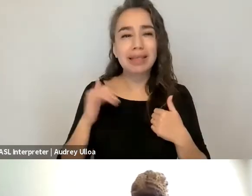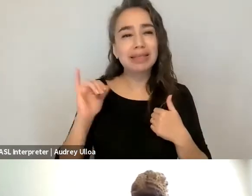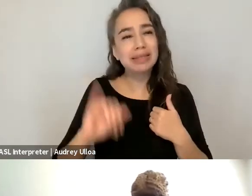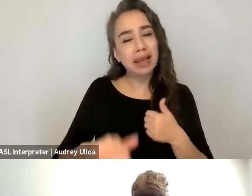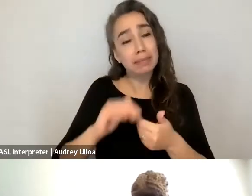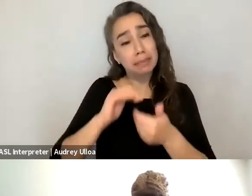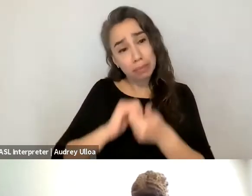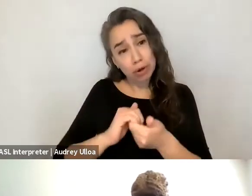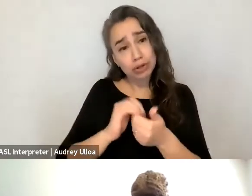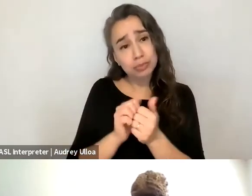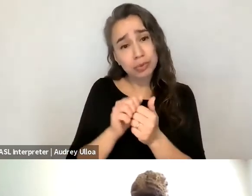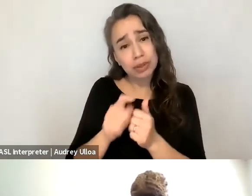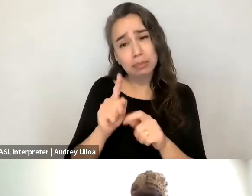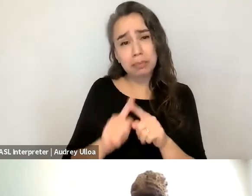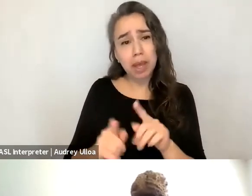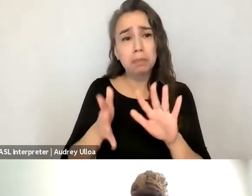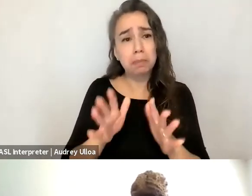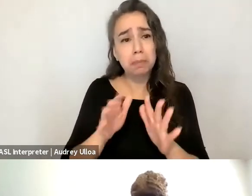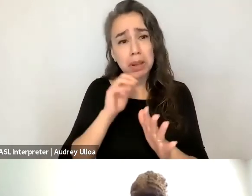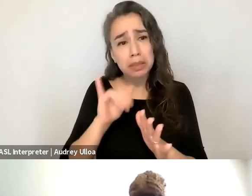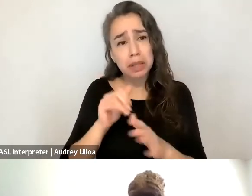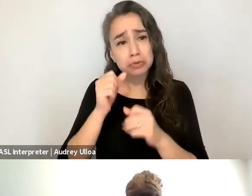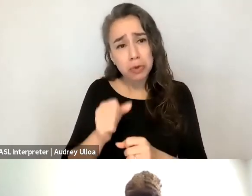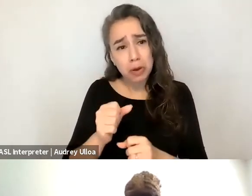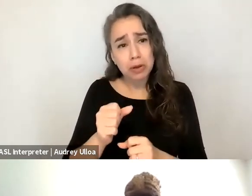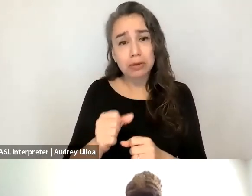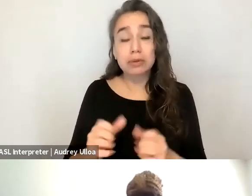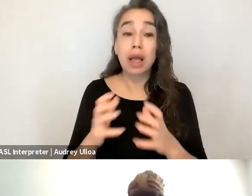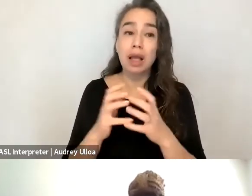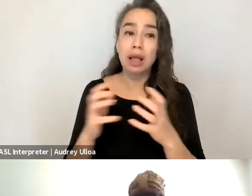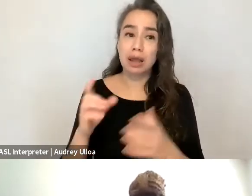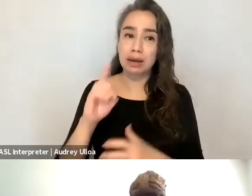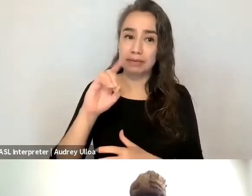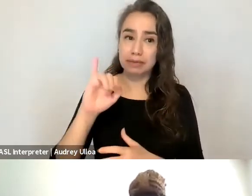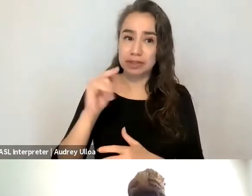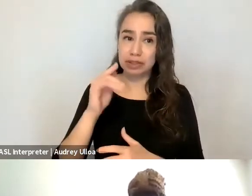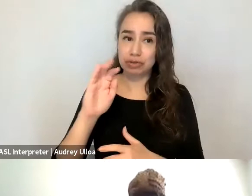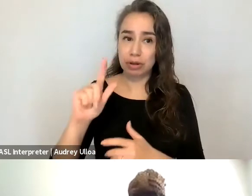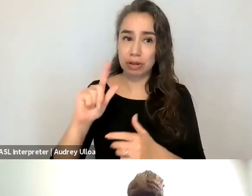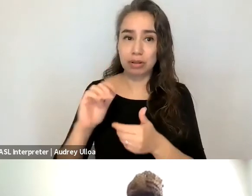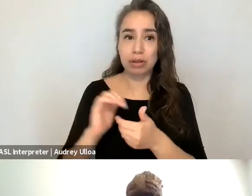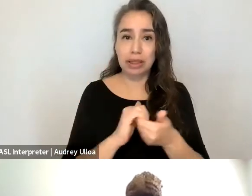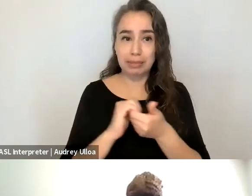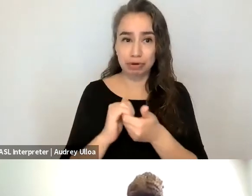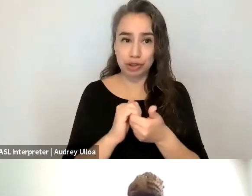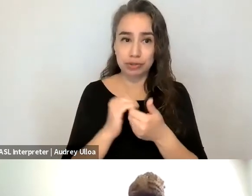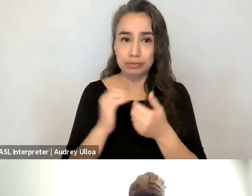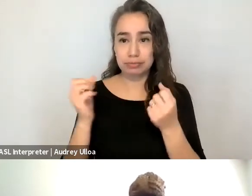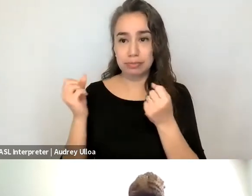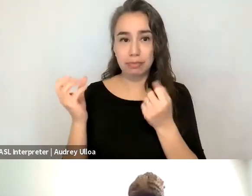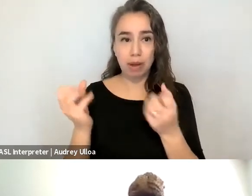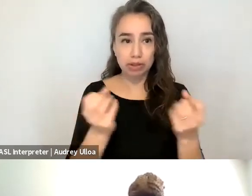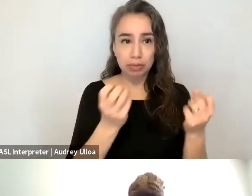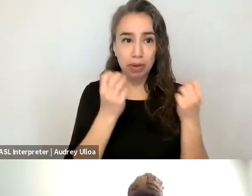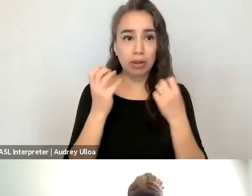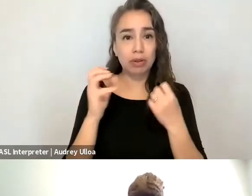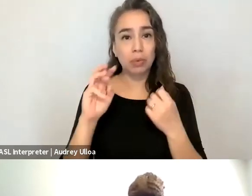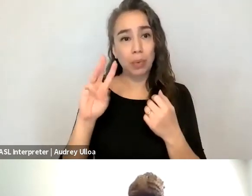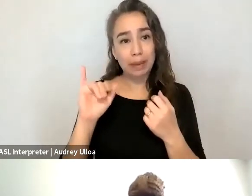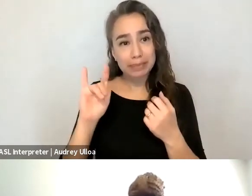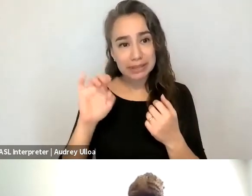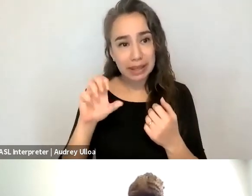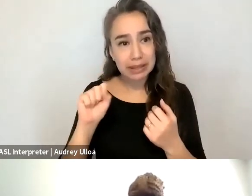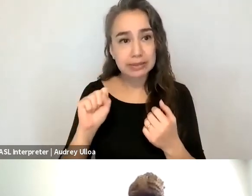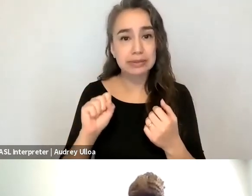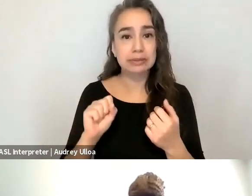as strong. So a lot of like digital collaboration between multiple like websites